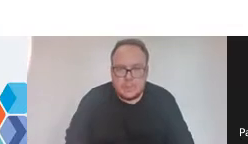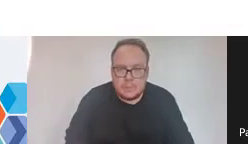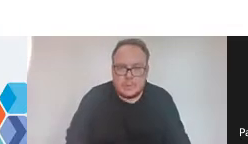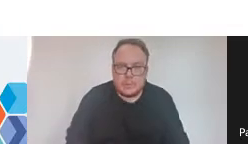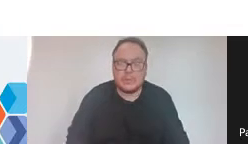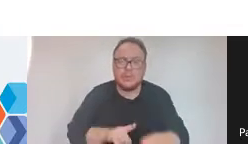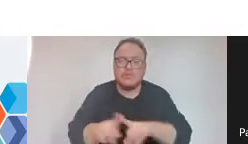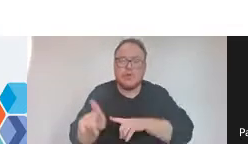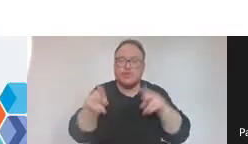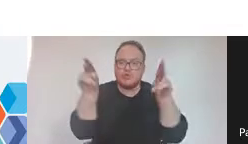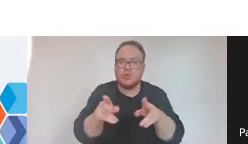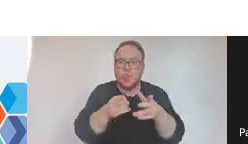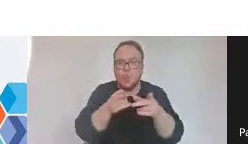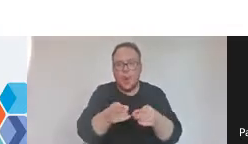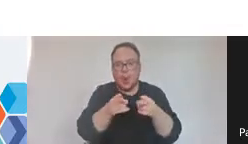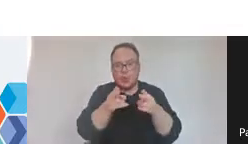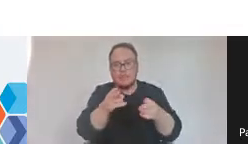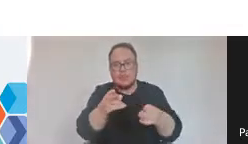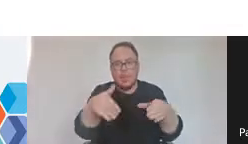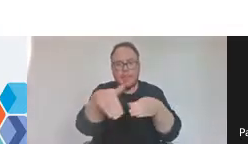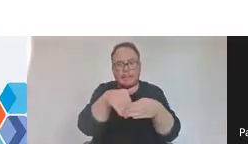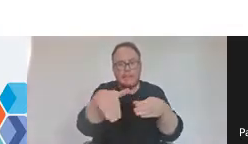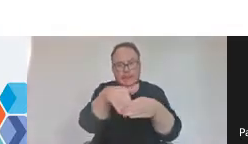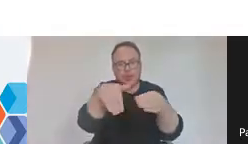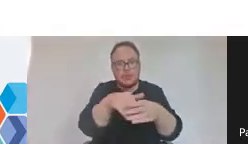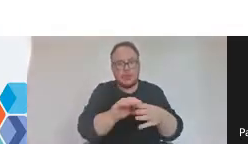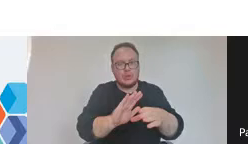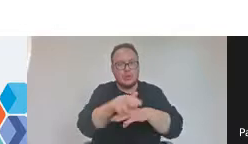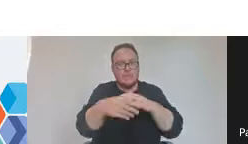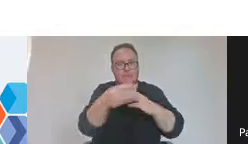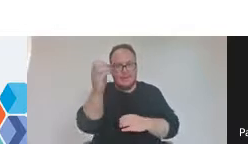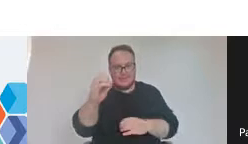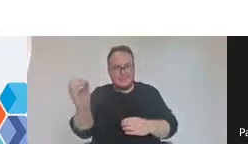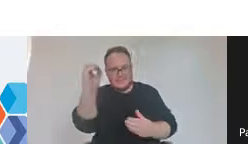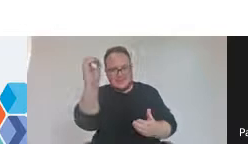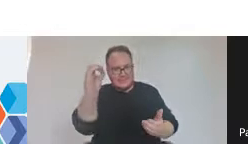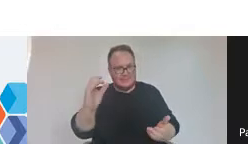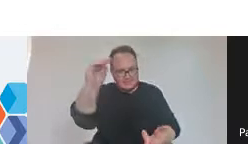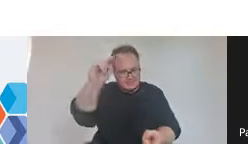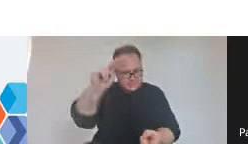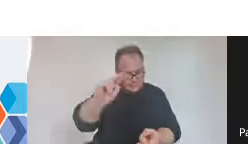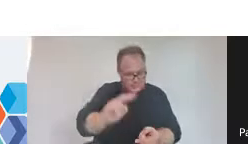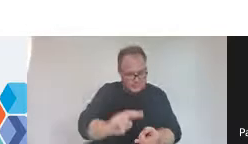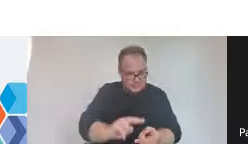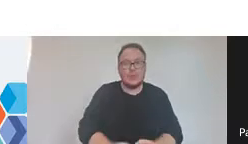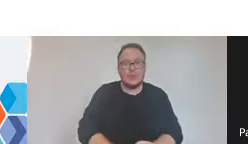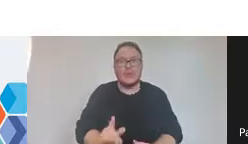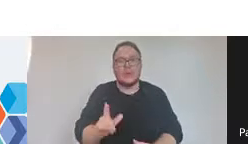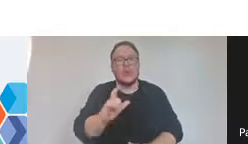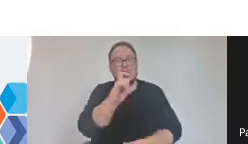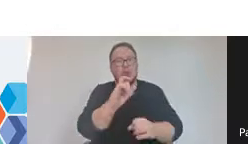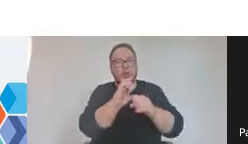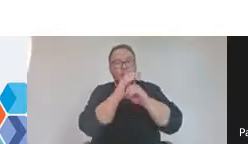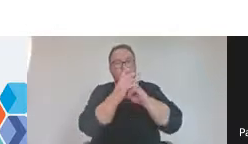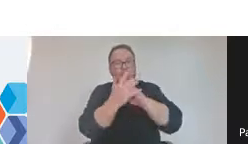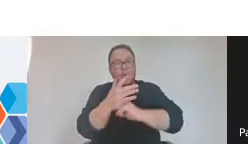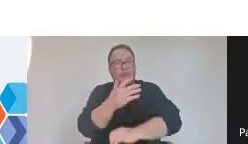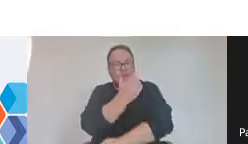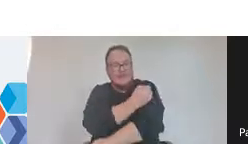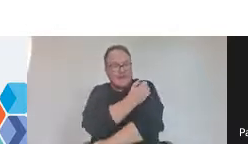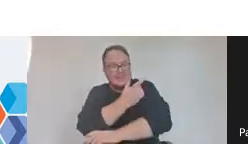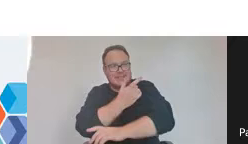hospital admission and death by over 90%. It's estimated that the COVID vaccines have prevented